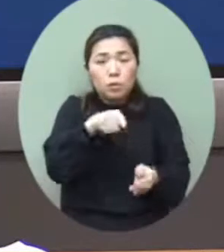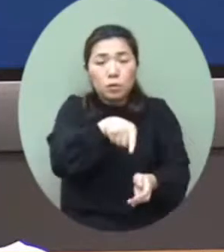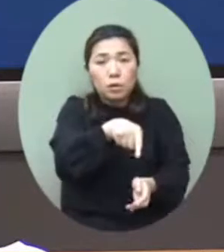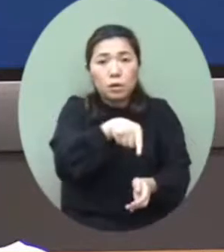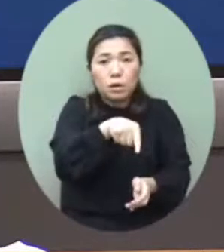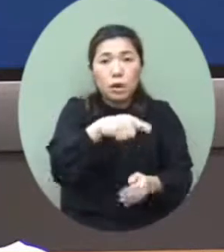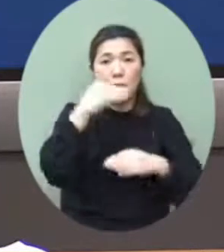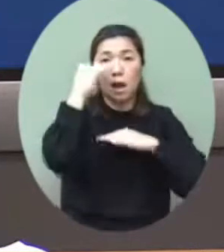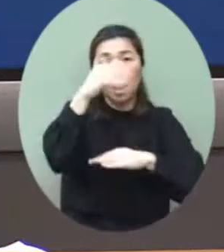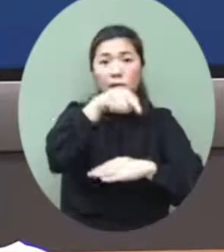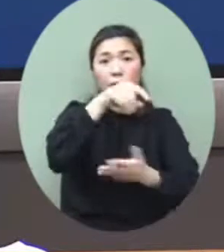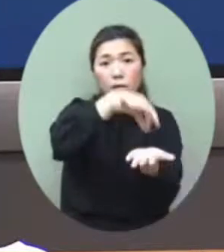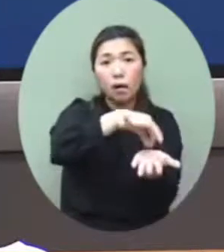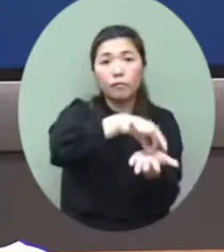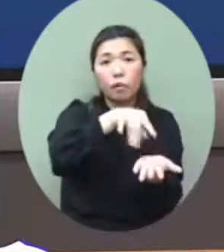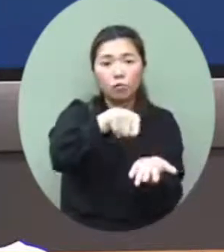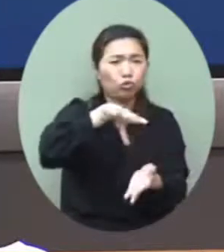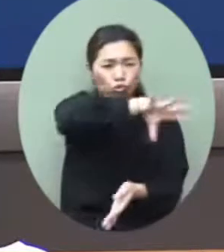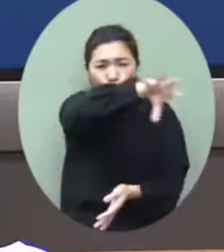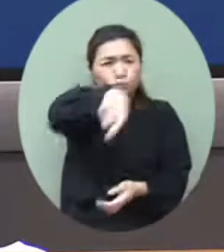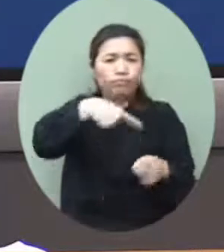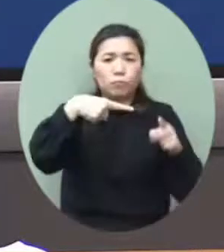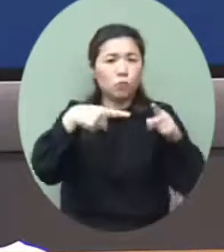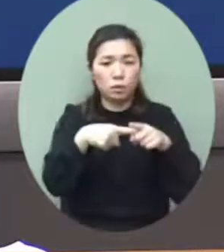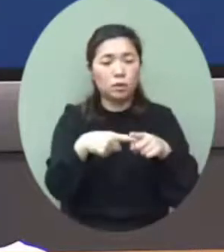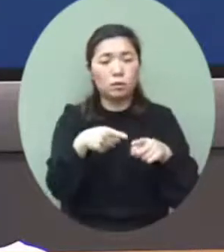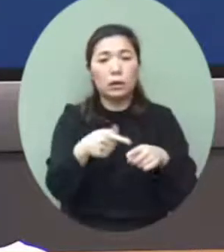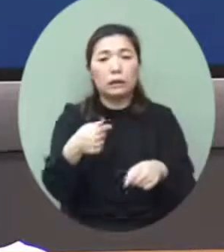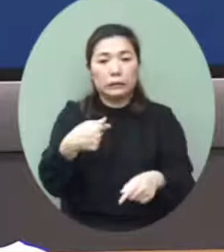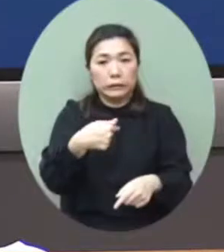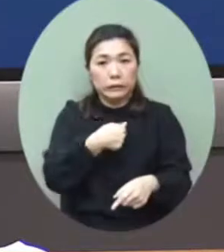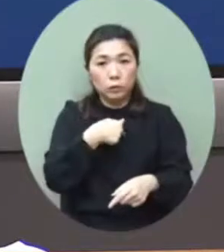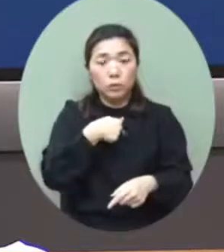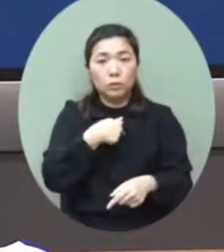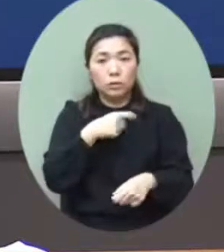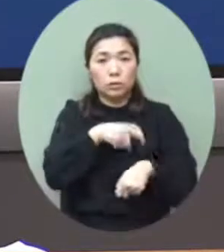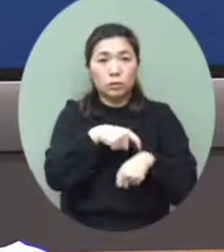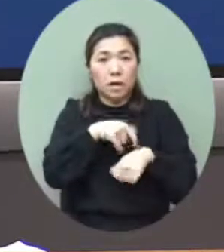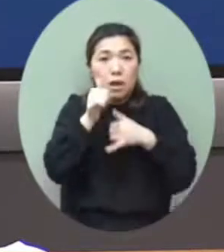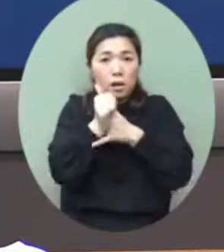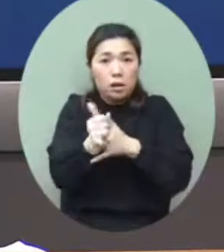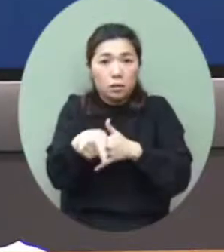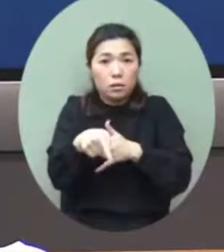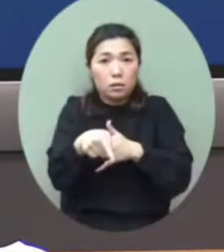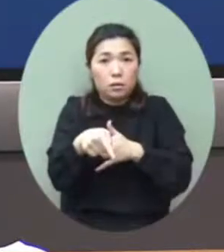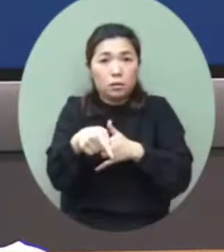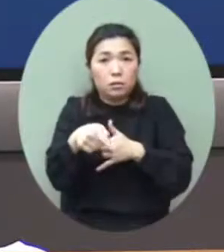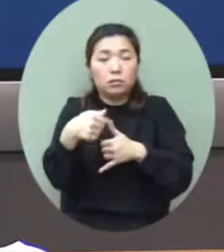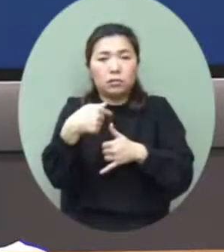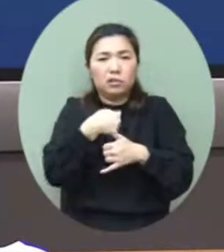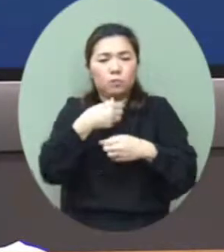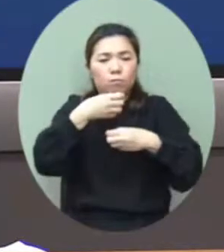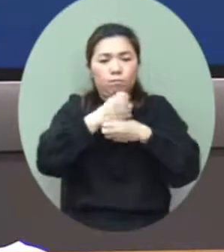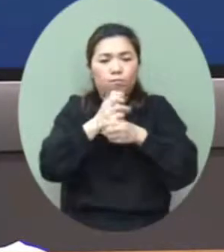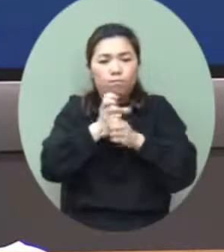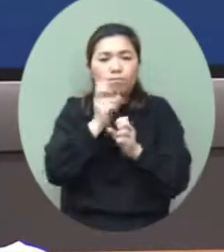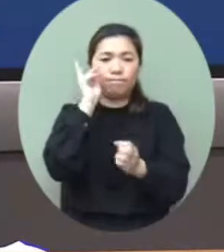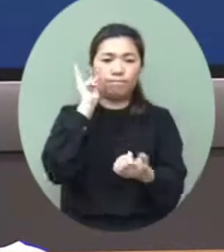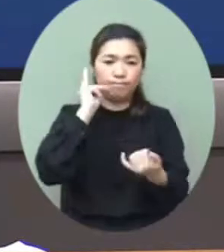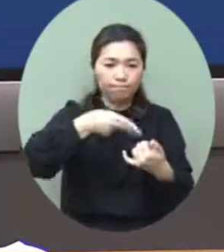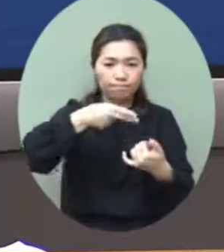RTDs at restricted areas, and all individuals within